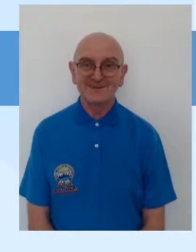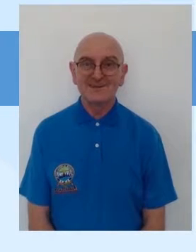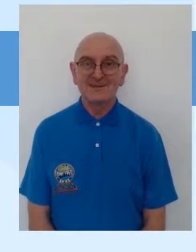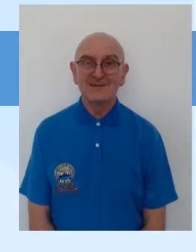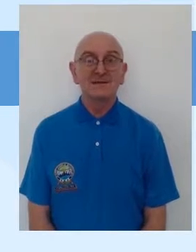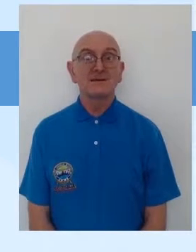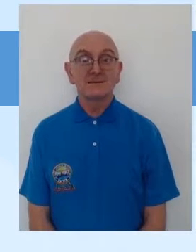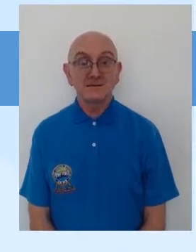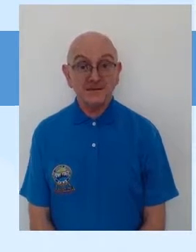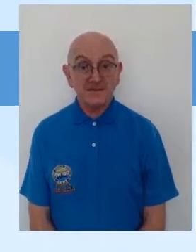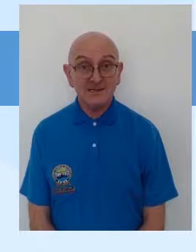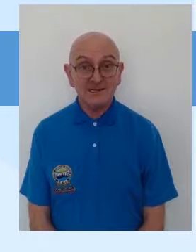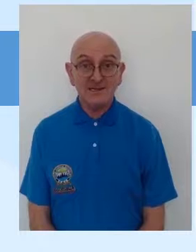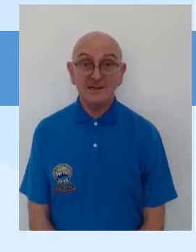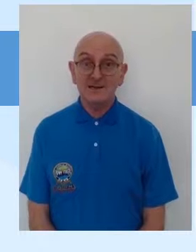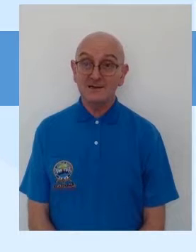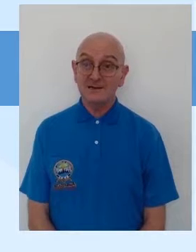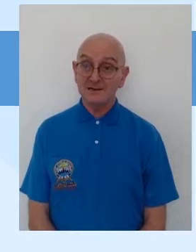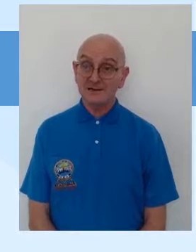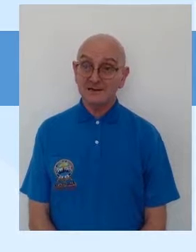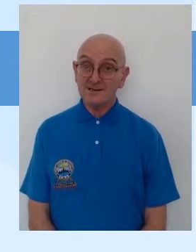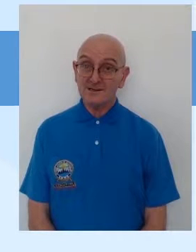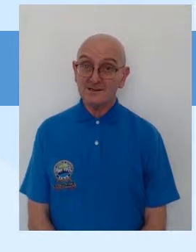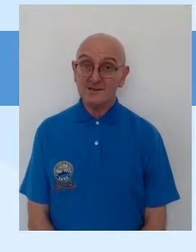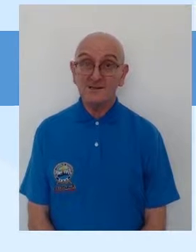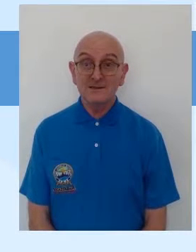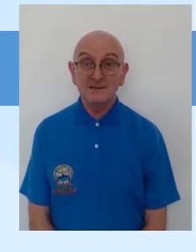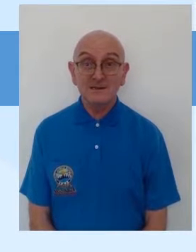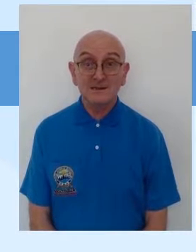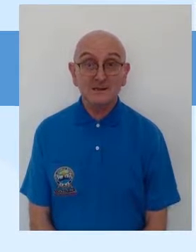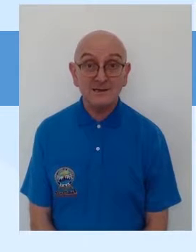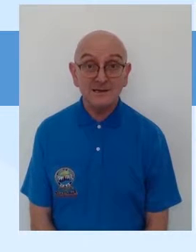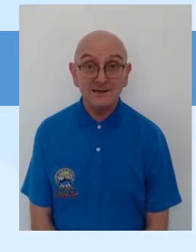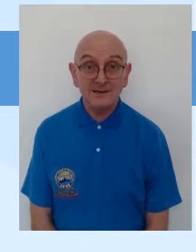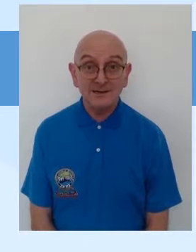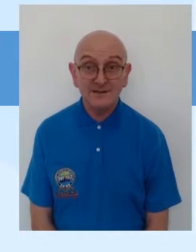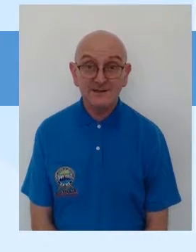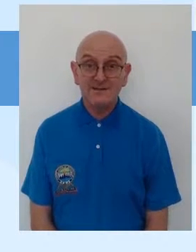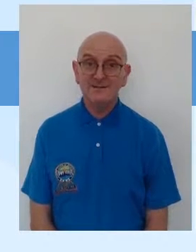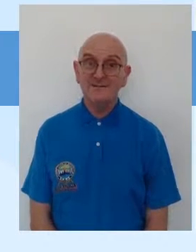sound. D, up.